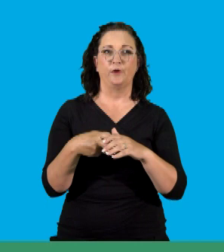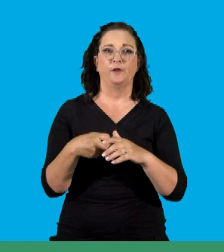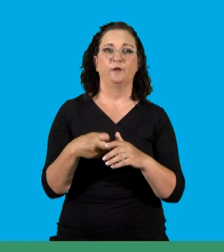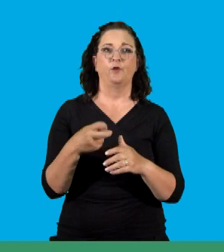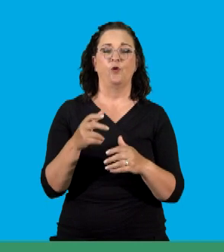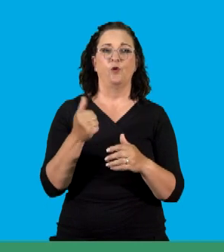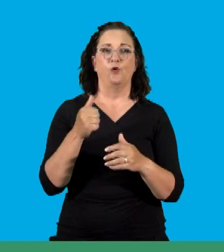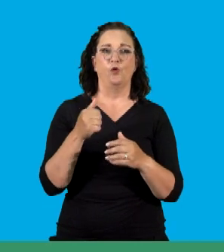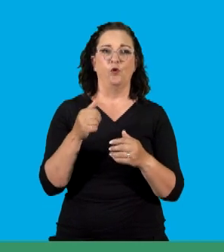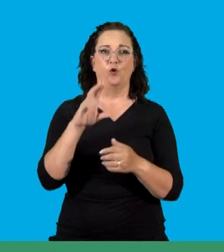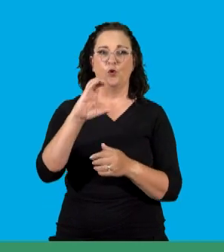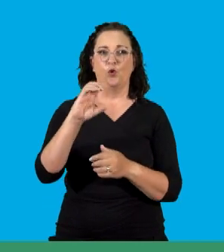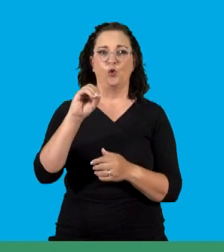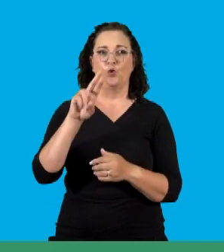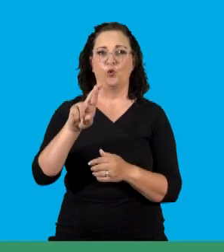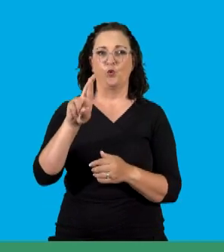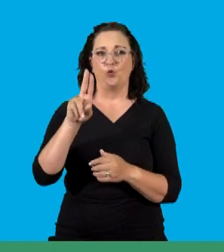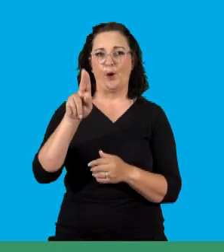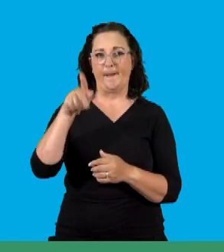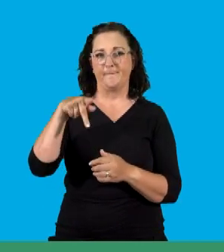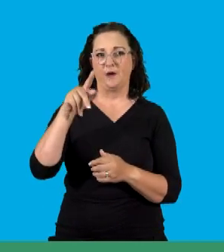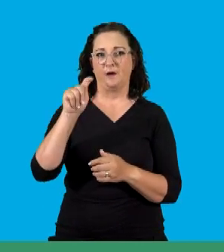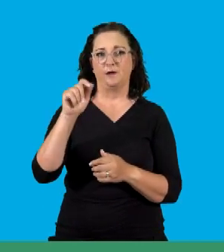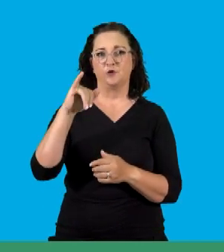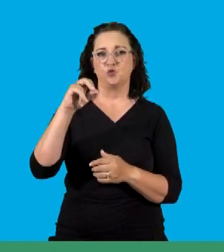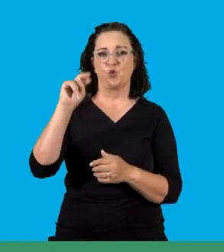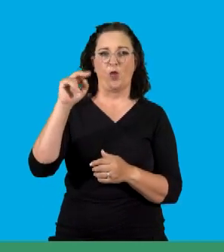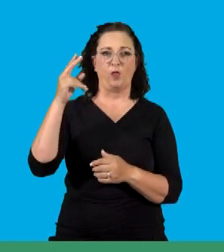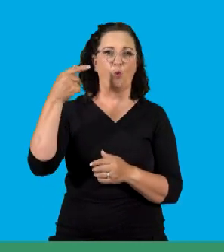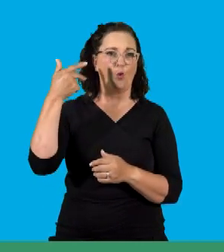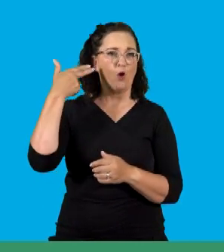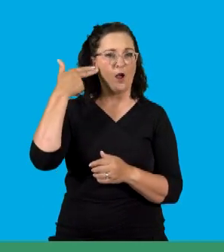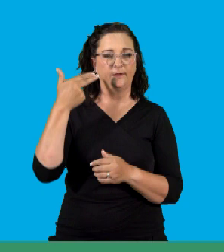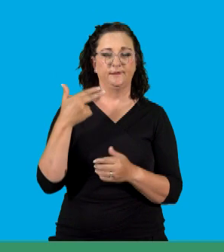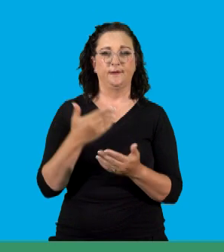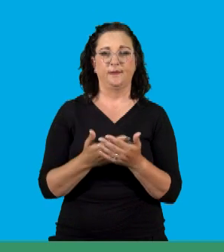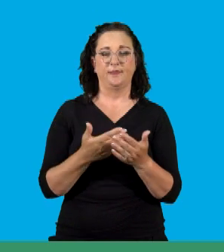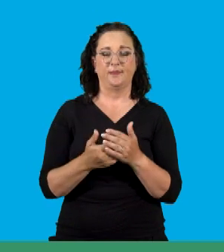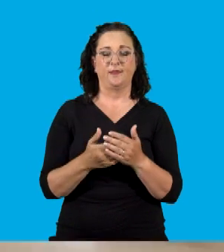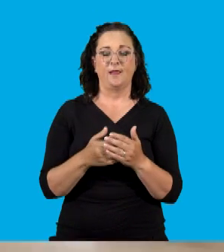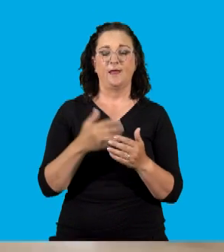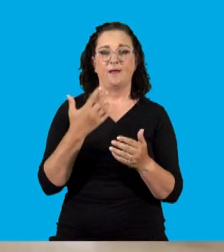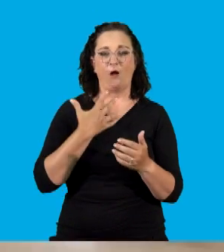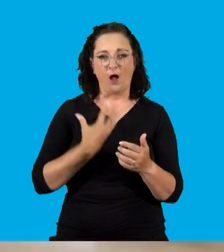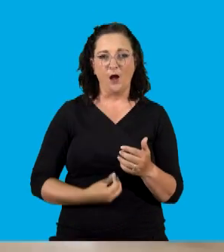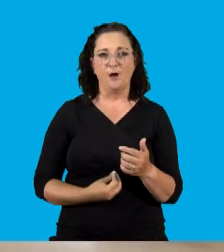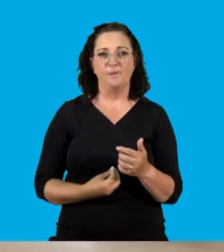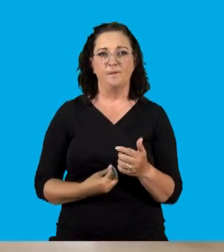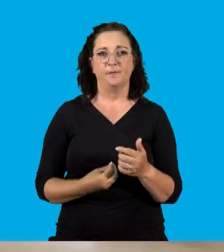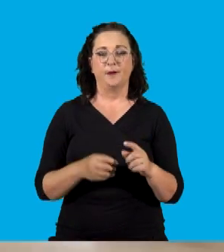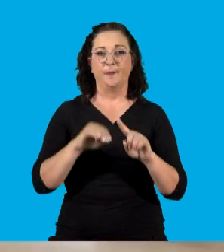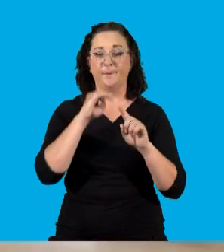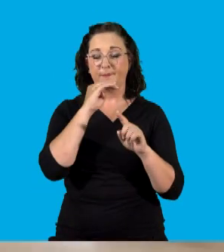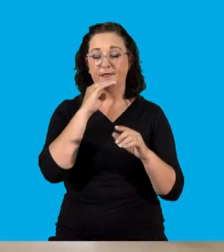or corruption or hijacking. So when we talk of crime, we are referring to any unlawful or harmful act